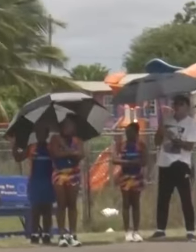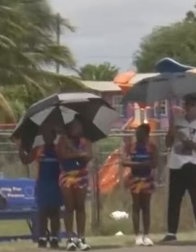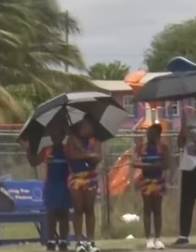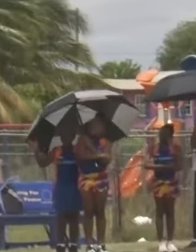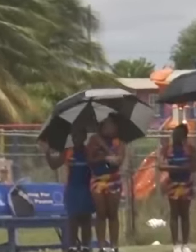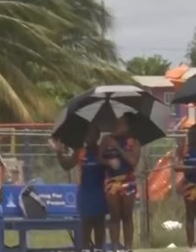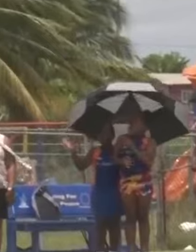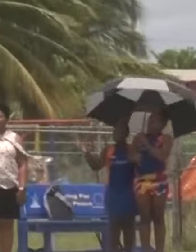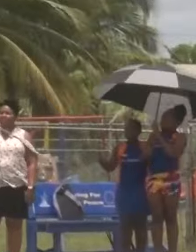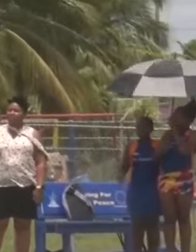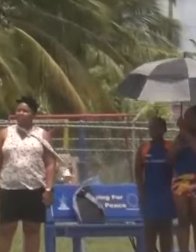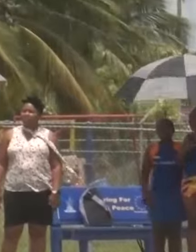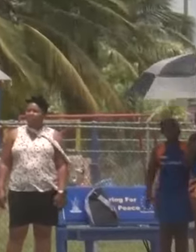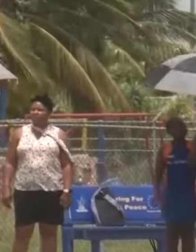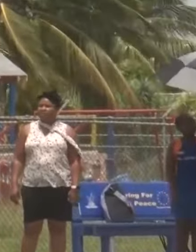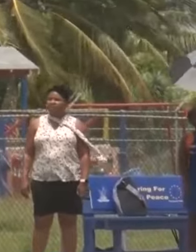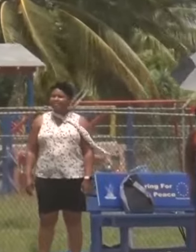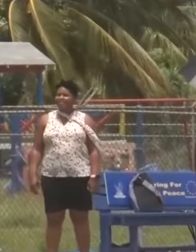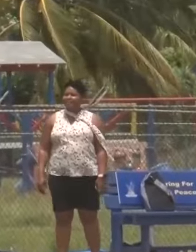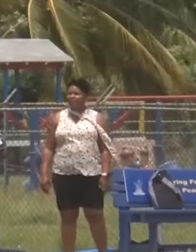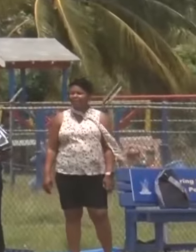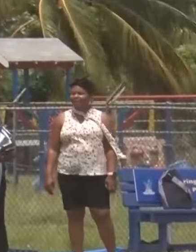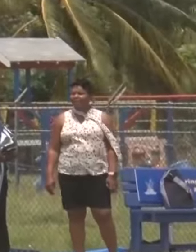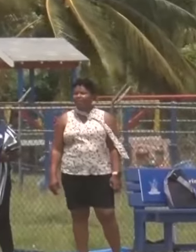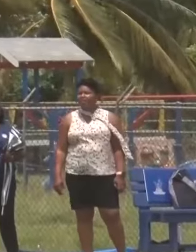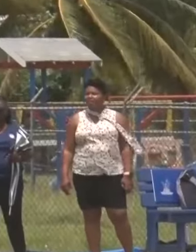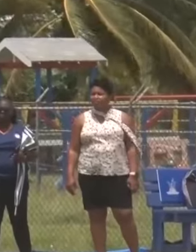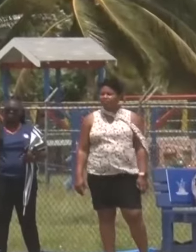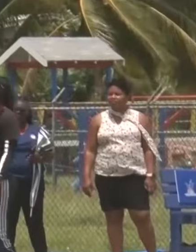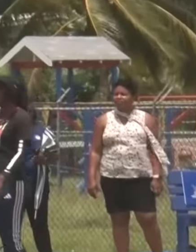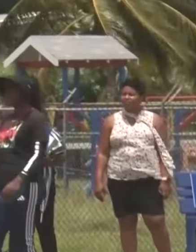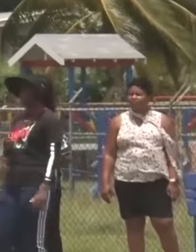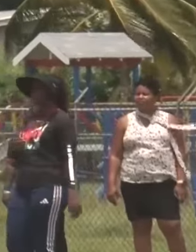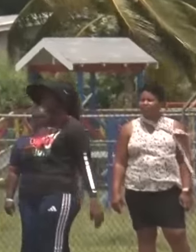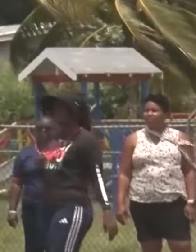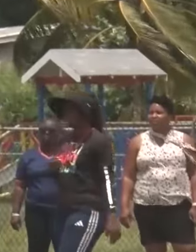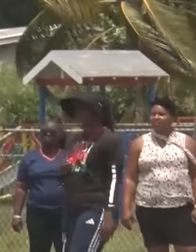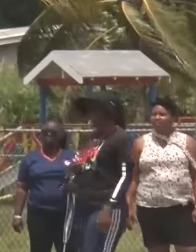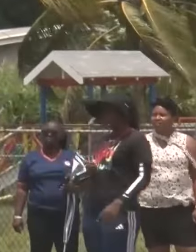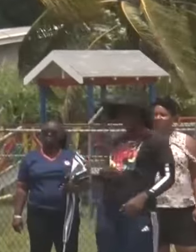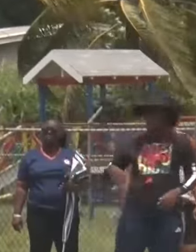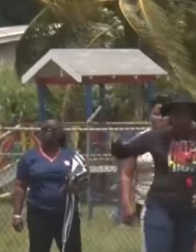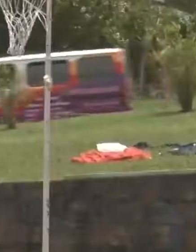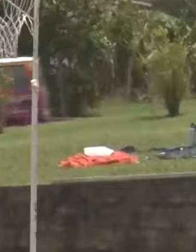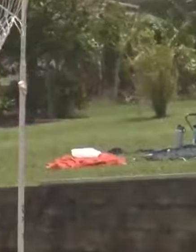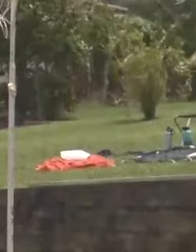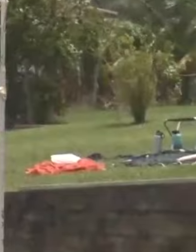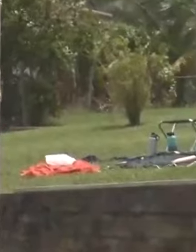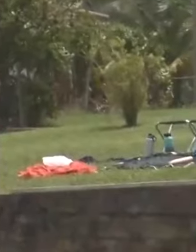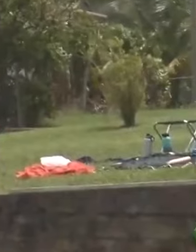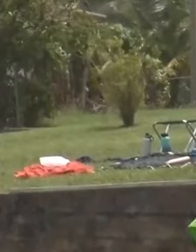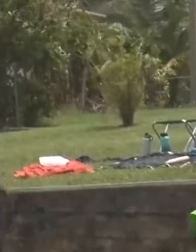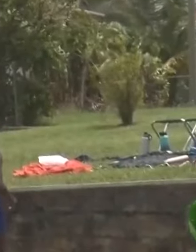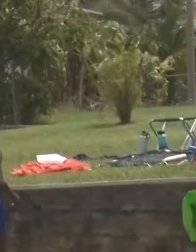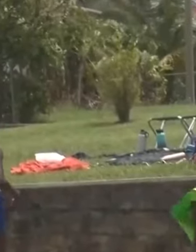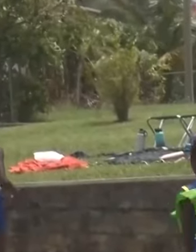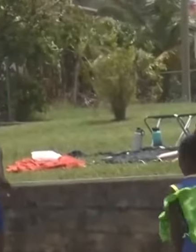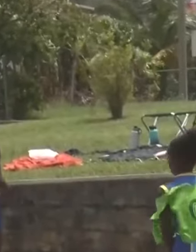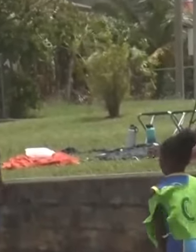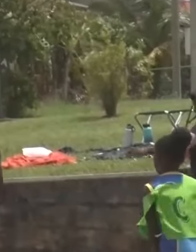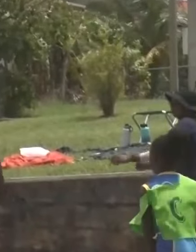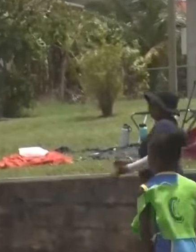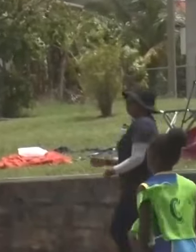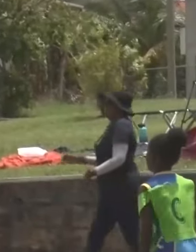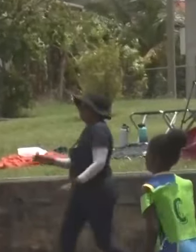Chisholm in possession and making it count. Goal attack. Janae Harvey converts. Well done. After that, it turned